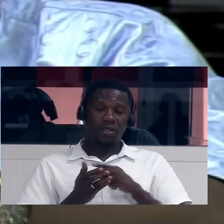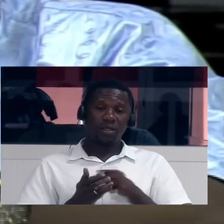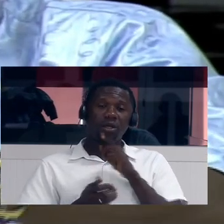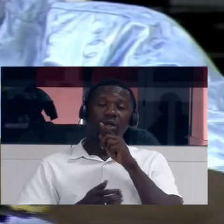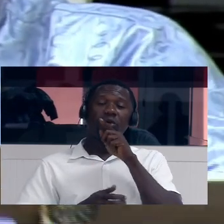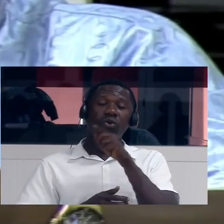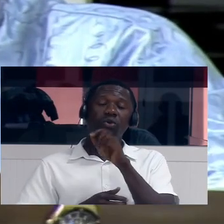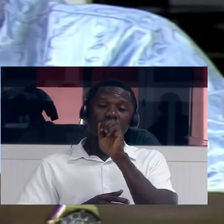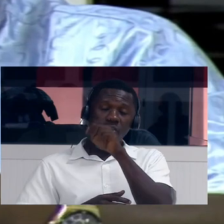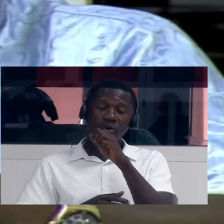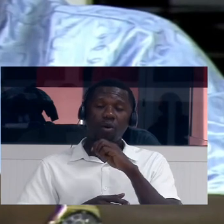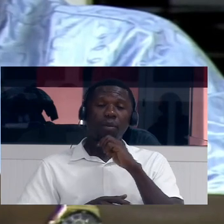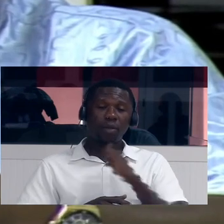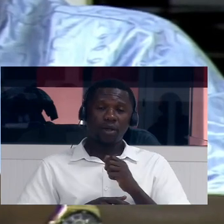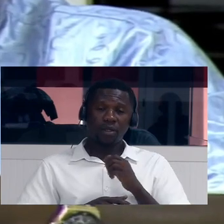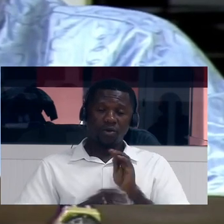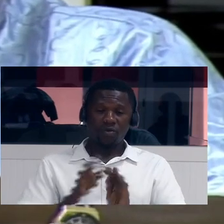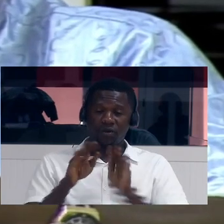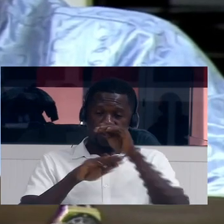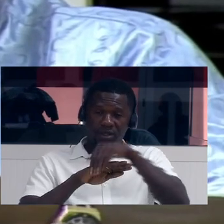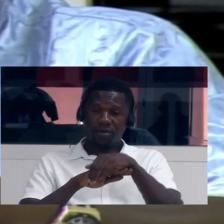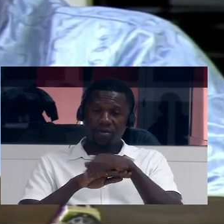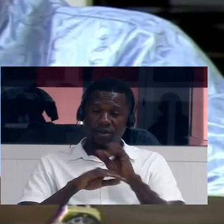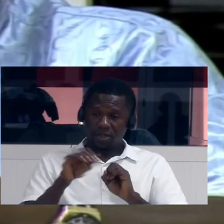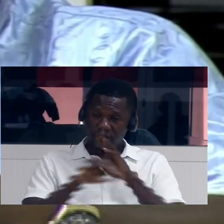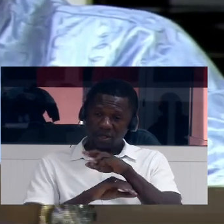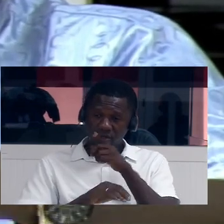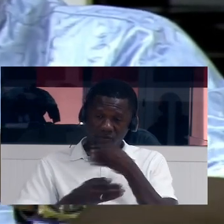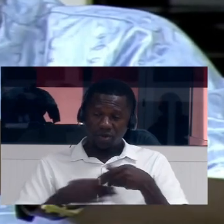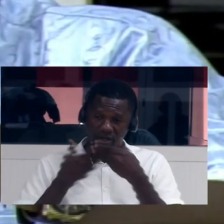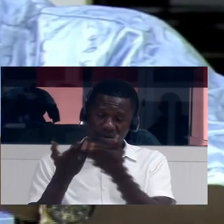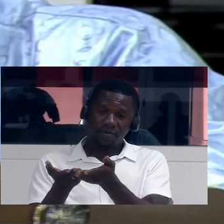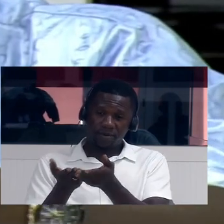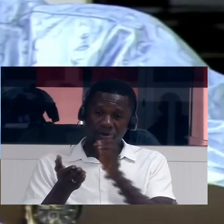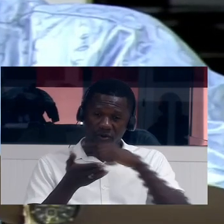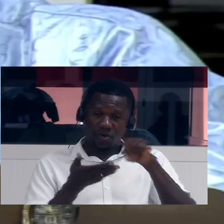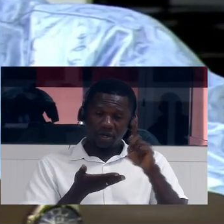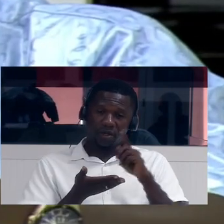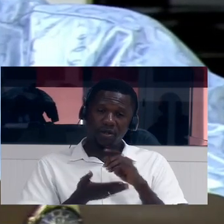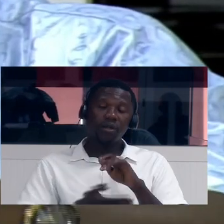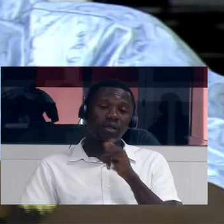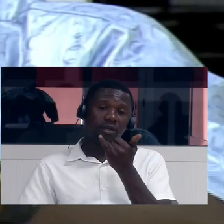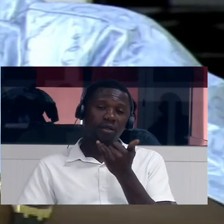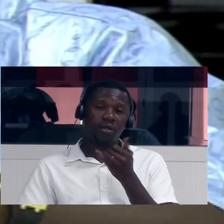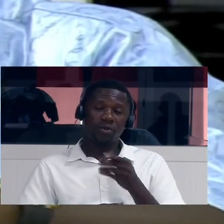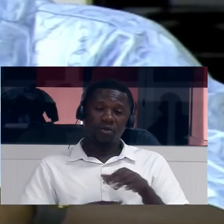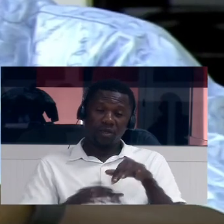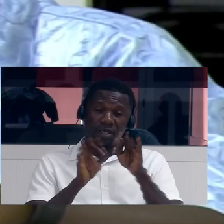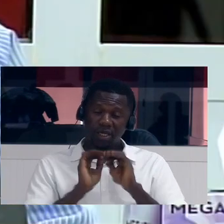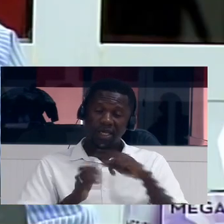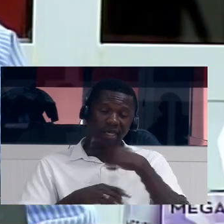the authority you gave them. Yeah. Correct? Correct. Did you take any steps to remedy